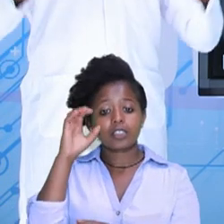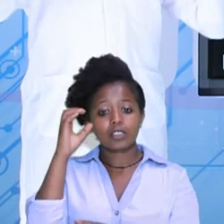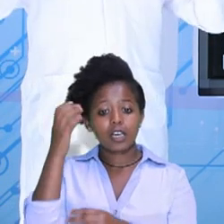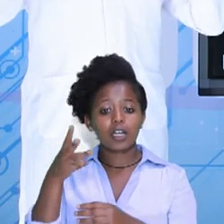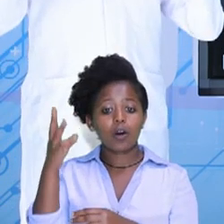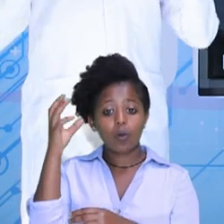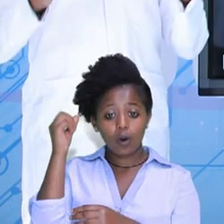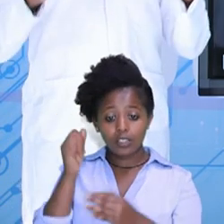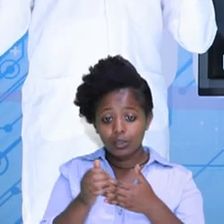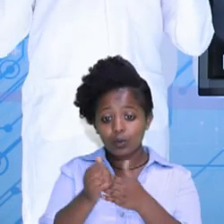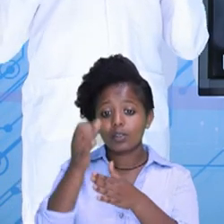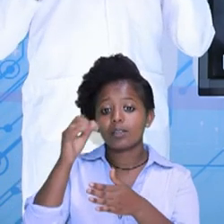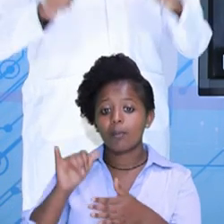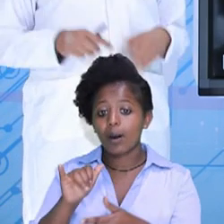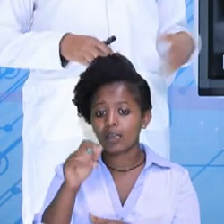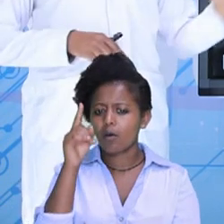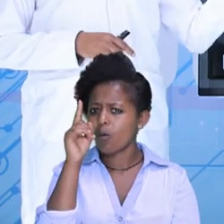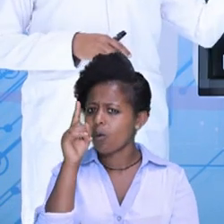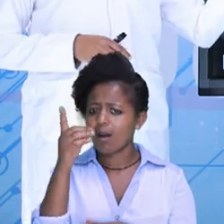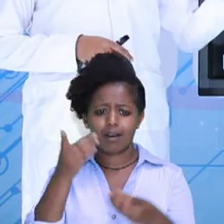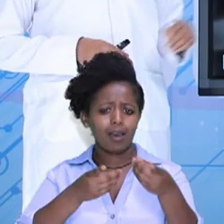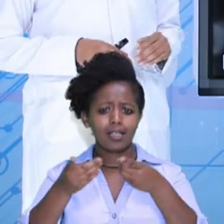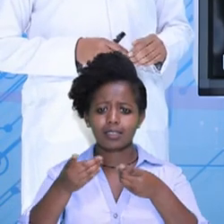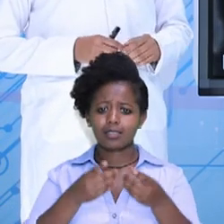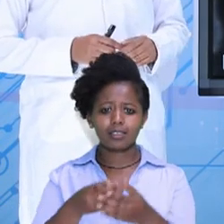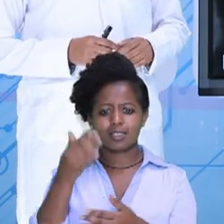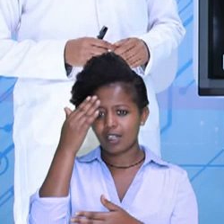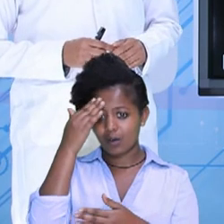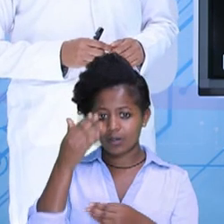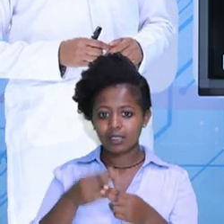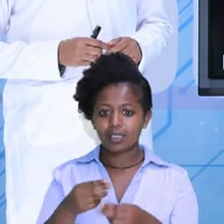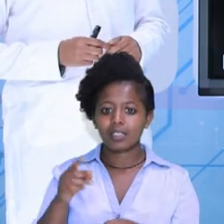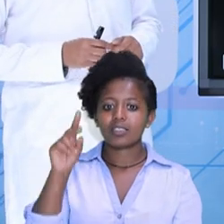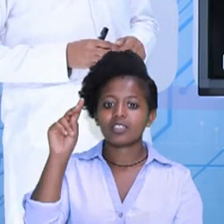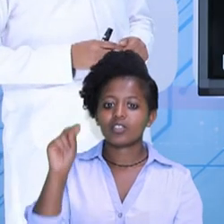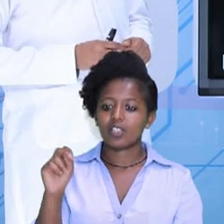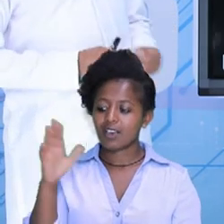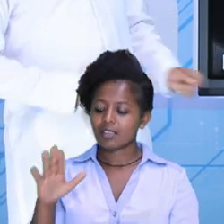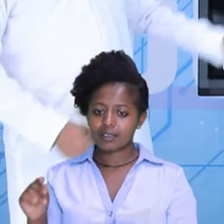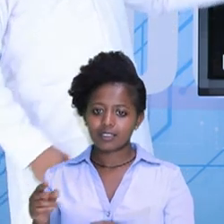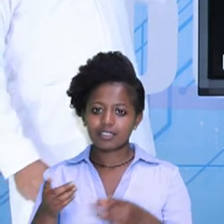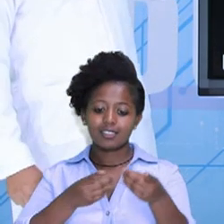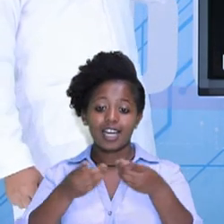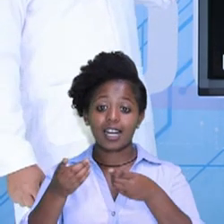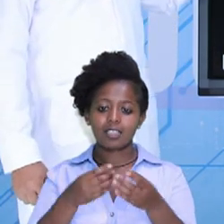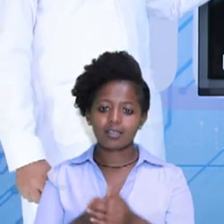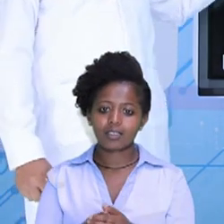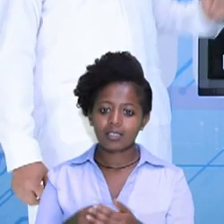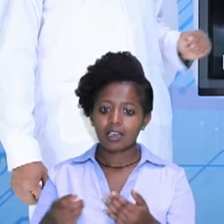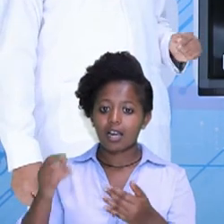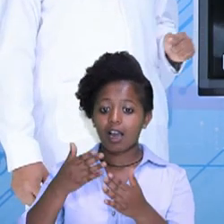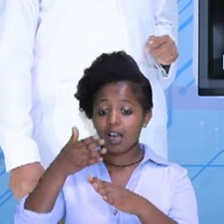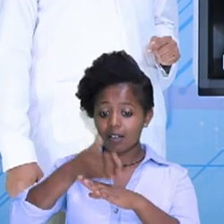China was ruled by one dynasty that was known as Chang dynasty. After